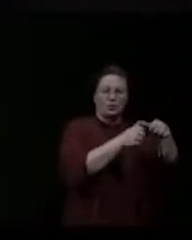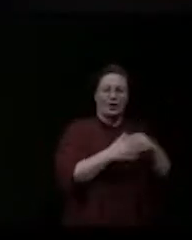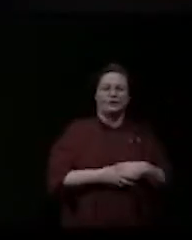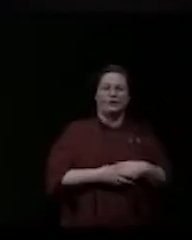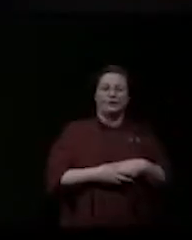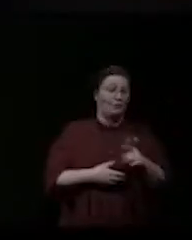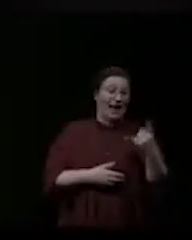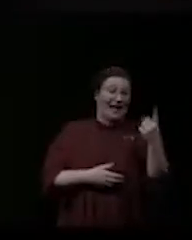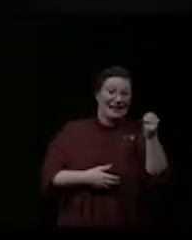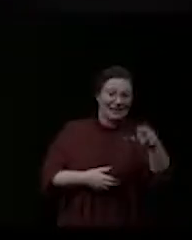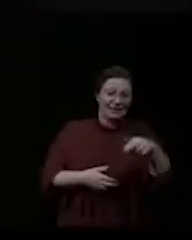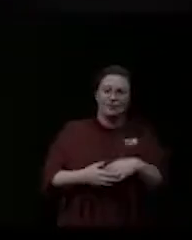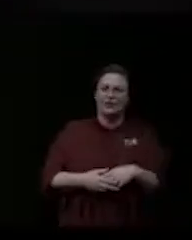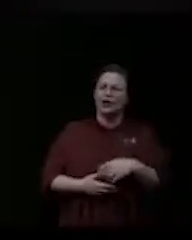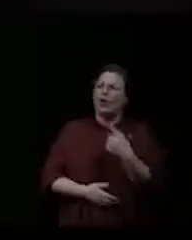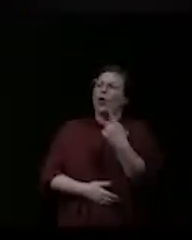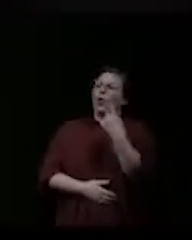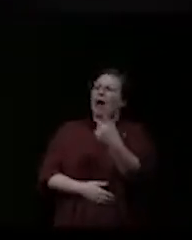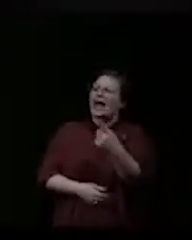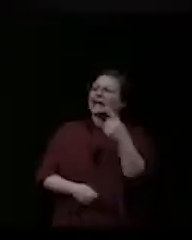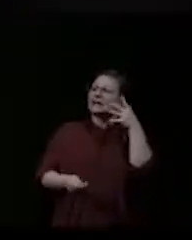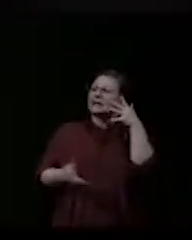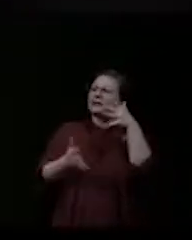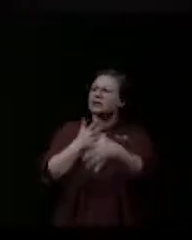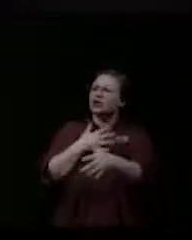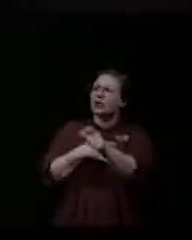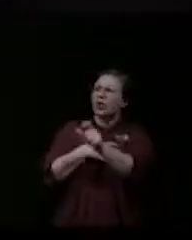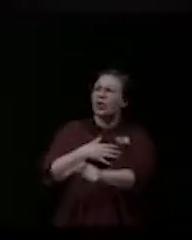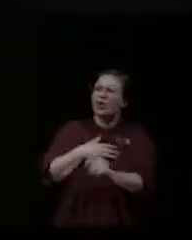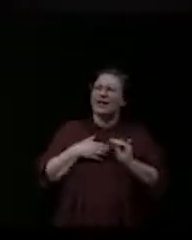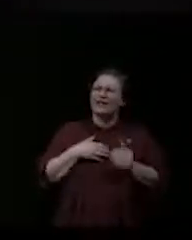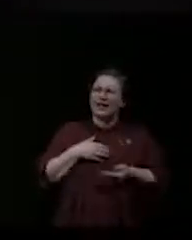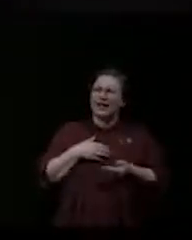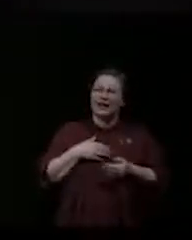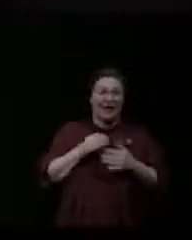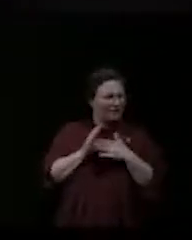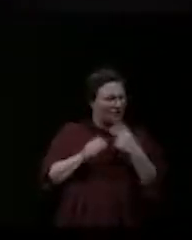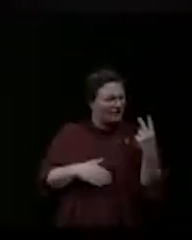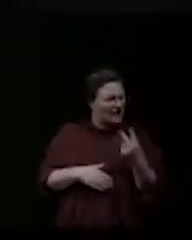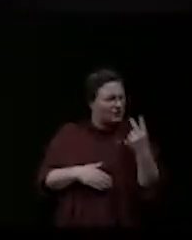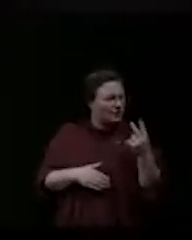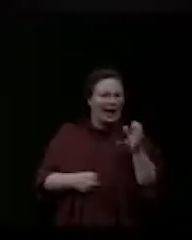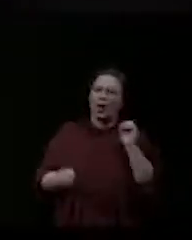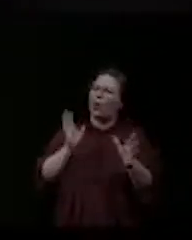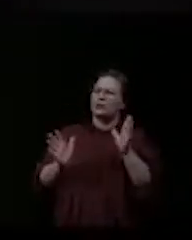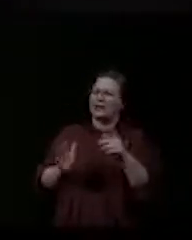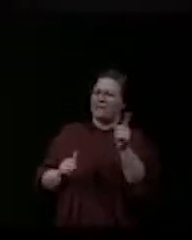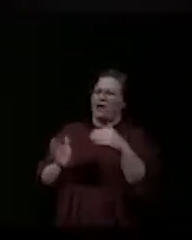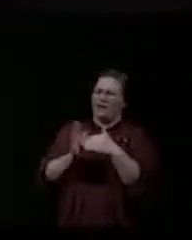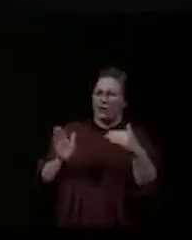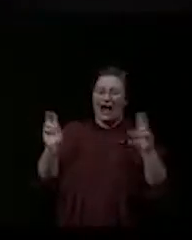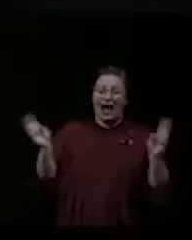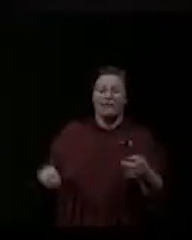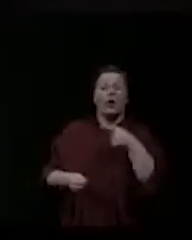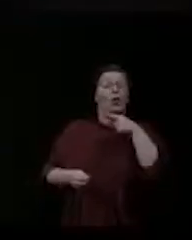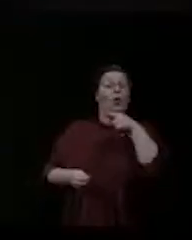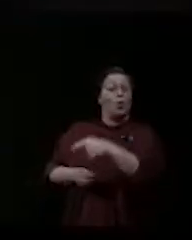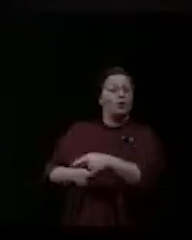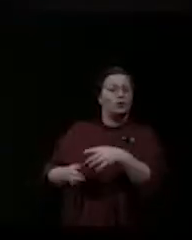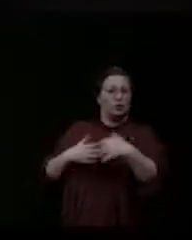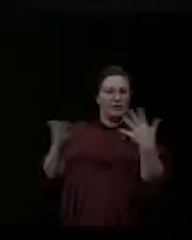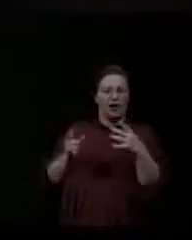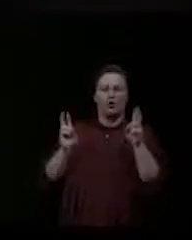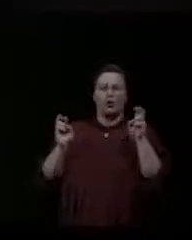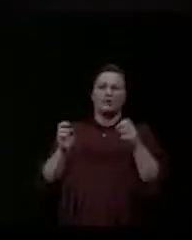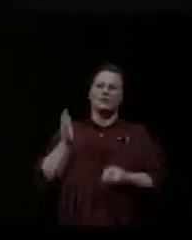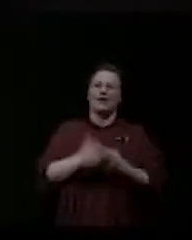psychologist. I can't remember, I think it was Venezuela. But what she was doing was she set up basically a